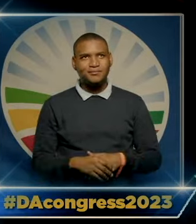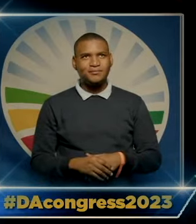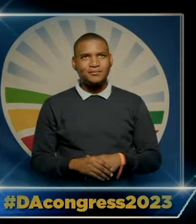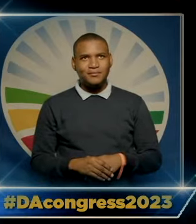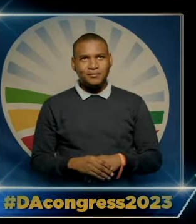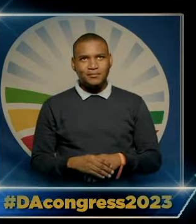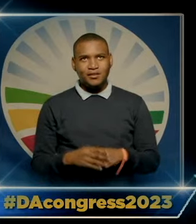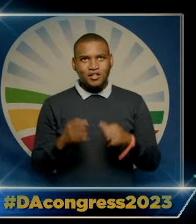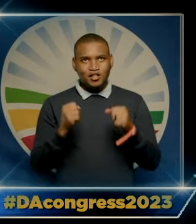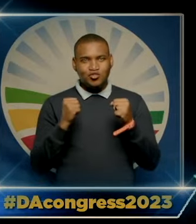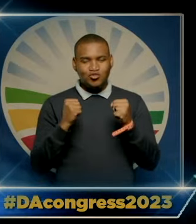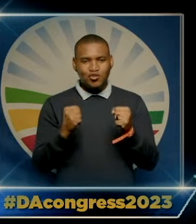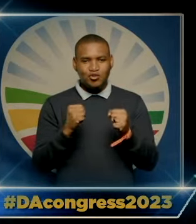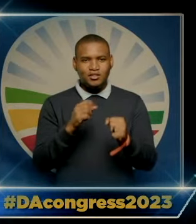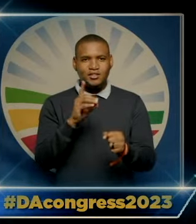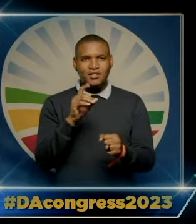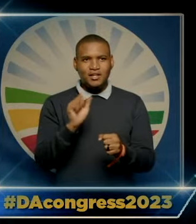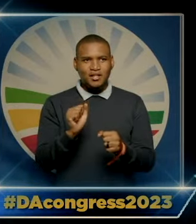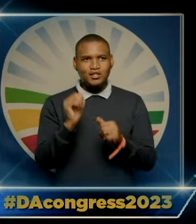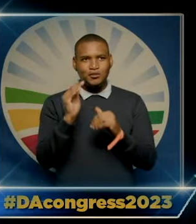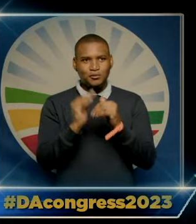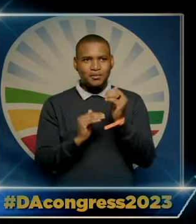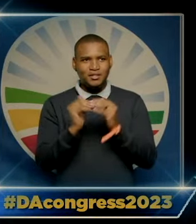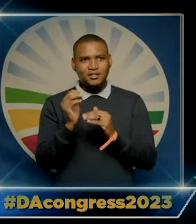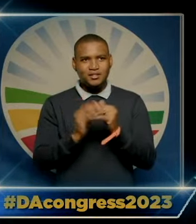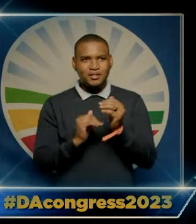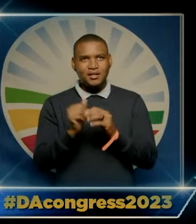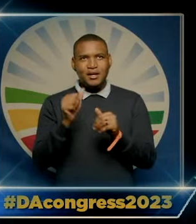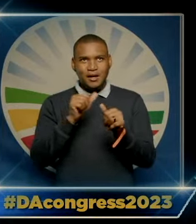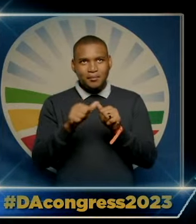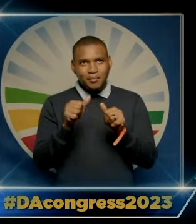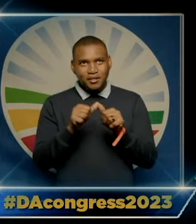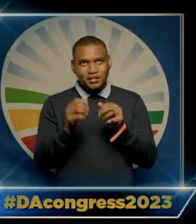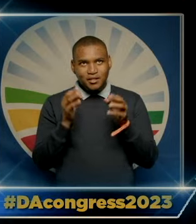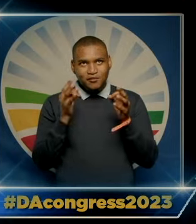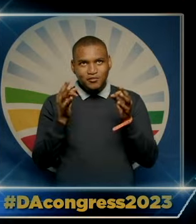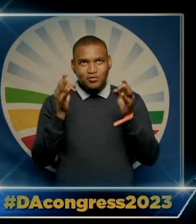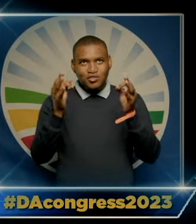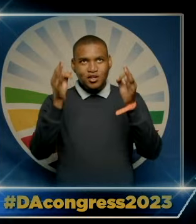A strong DA to build a better future.